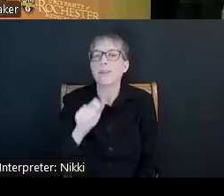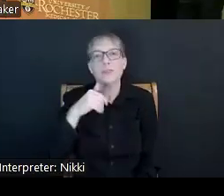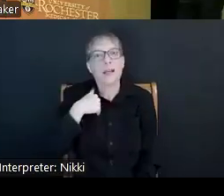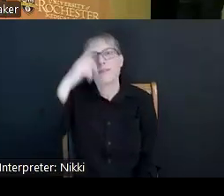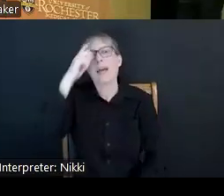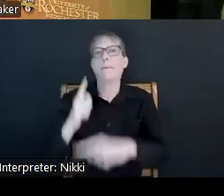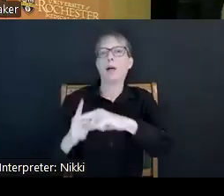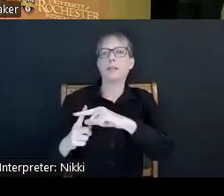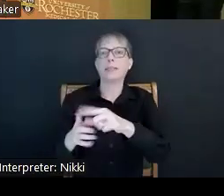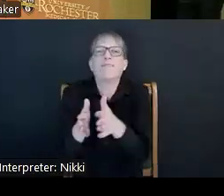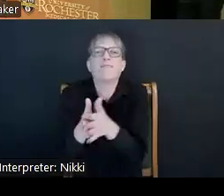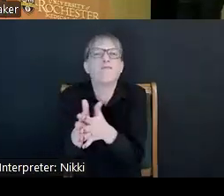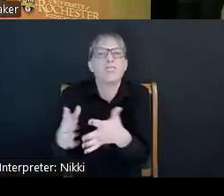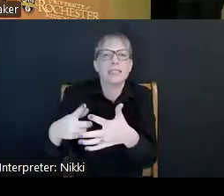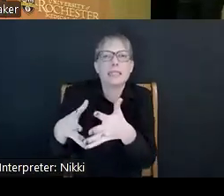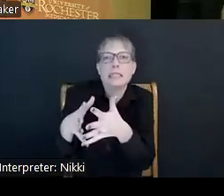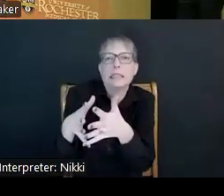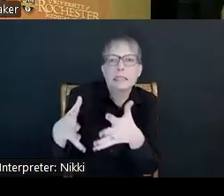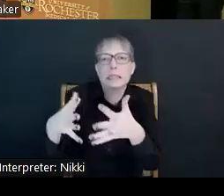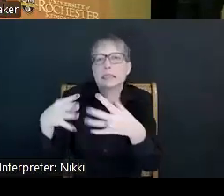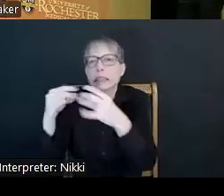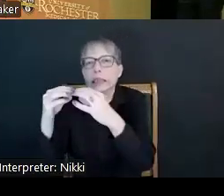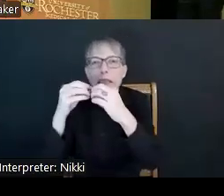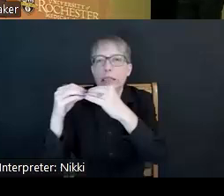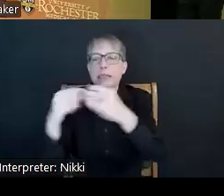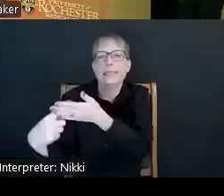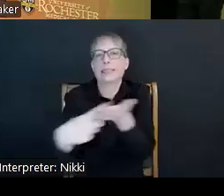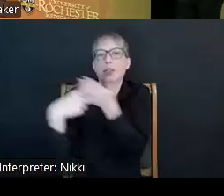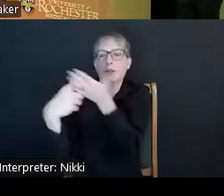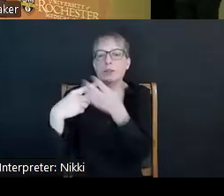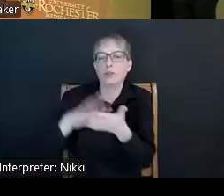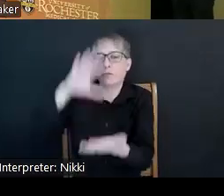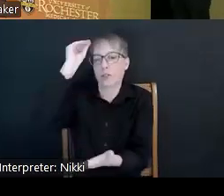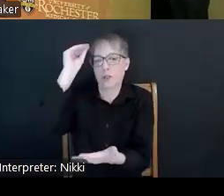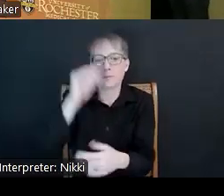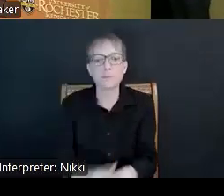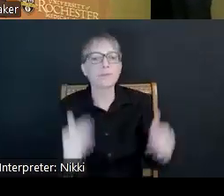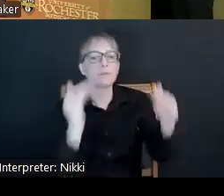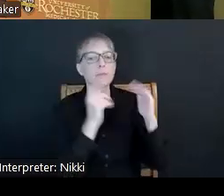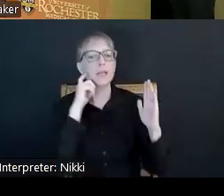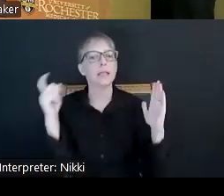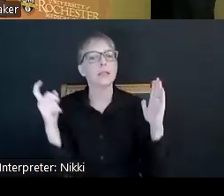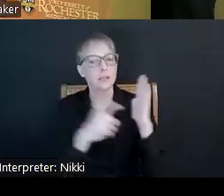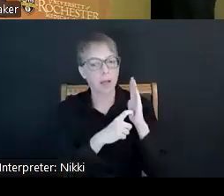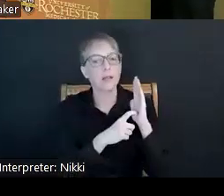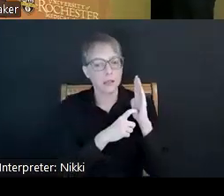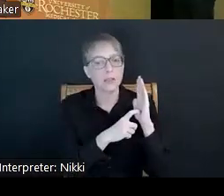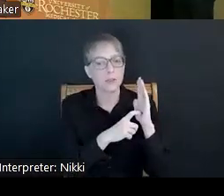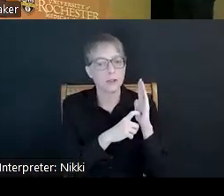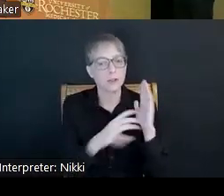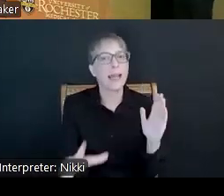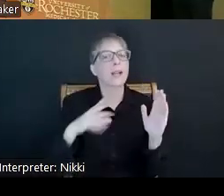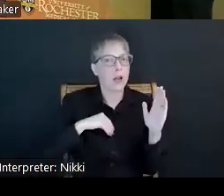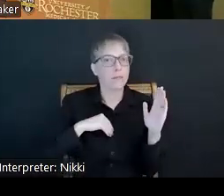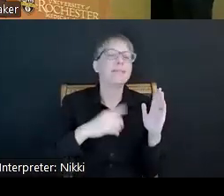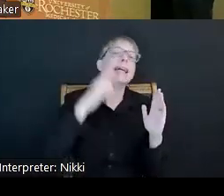really want to see change in the community. Acknowledge intent and own impact. And I think to really do that well, we have to think about who we are. We